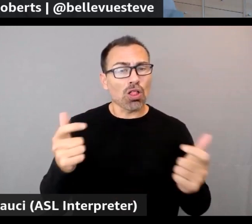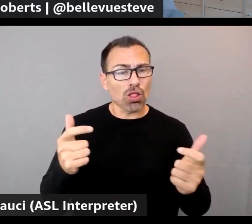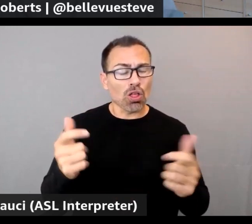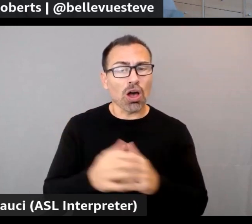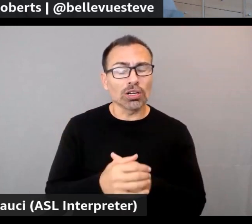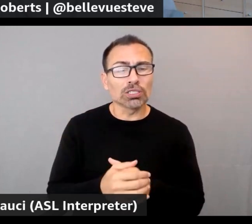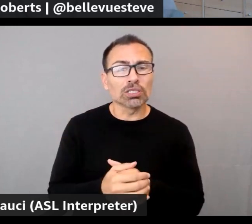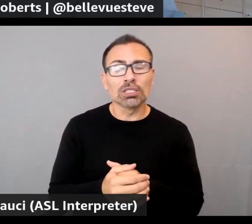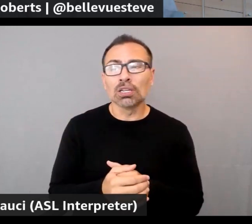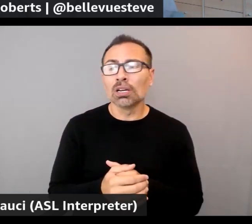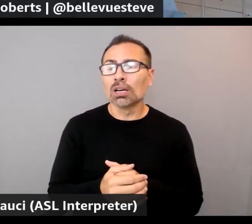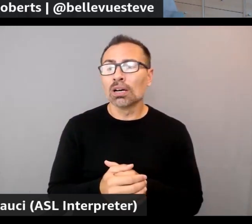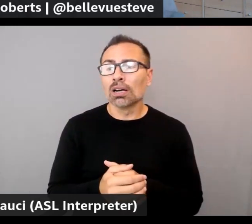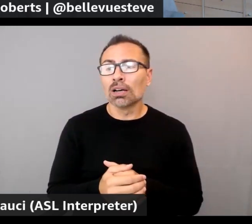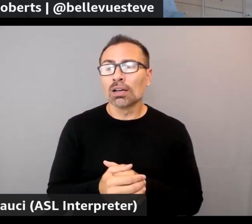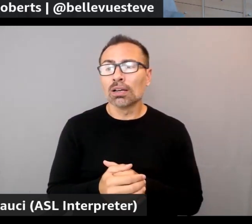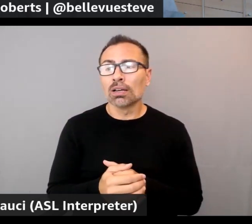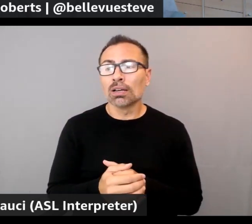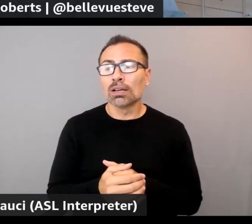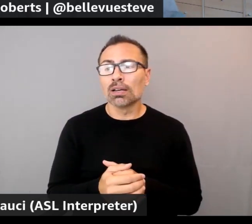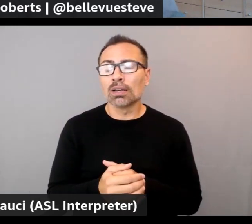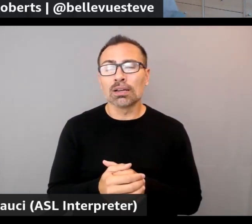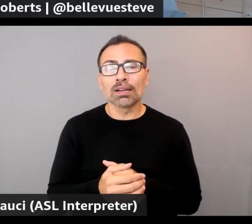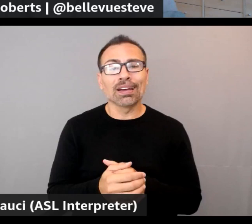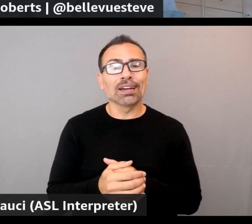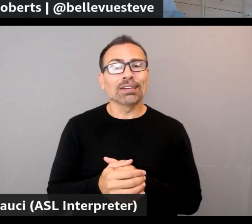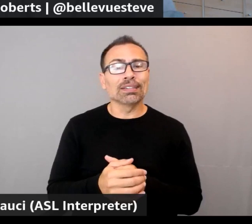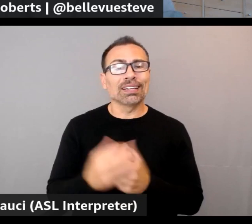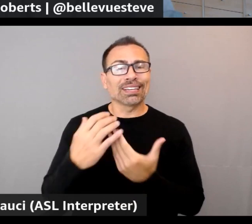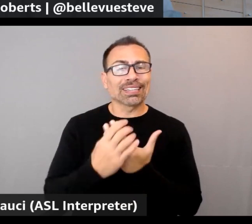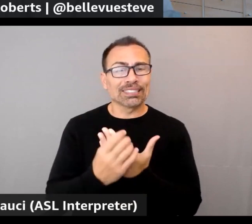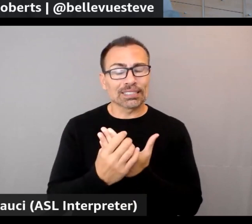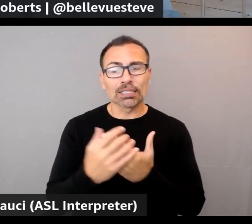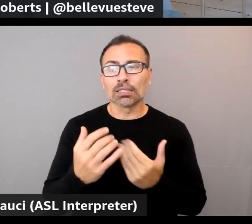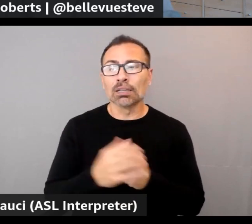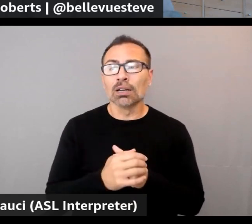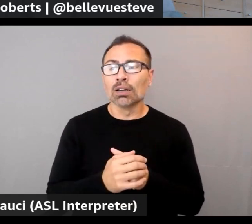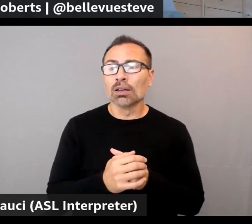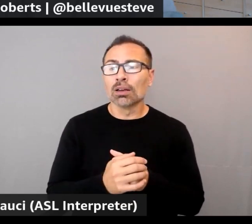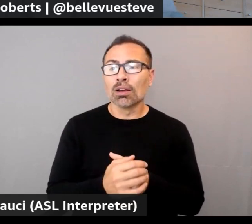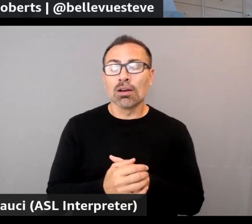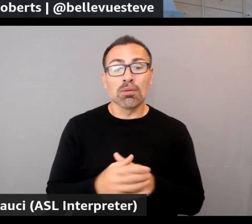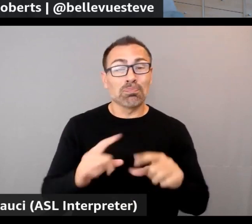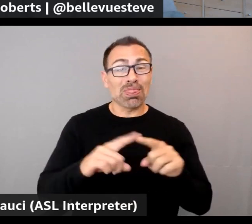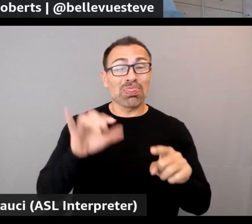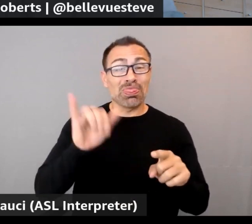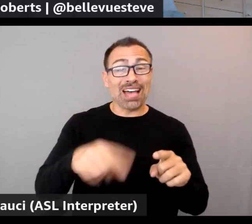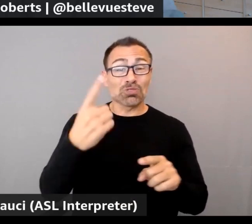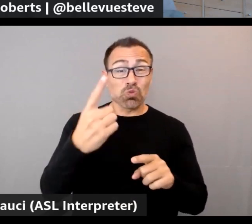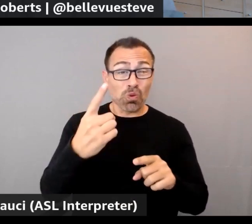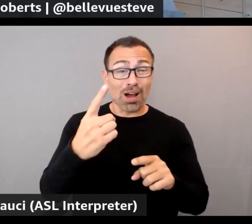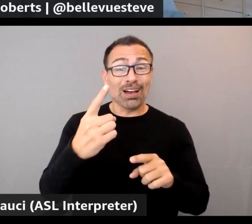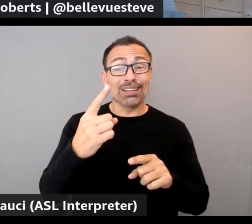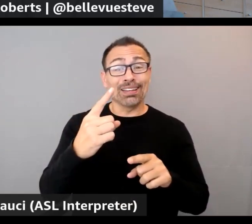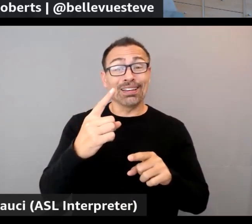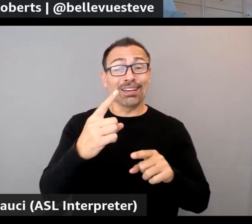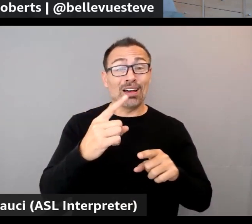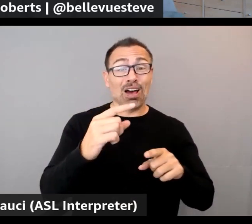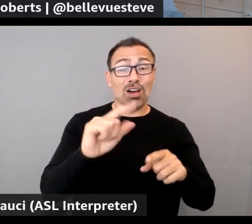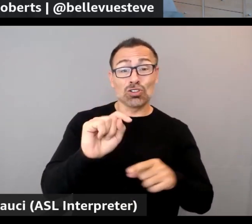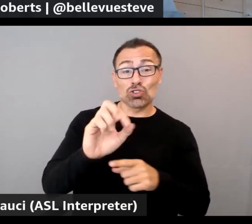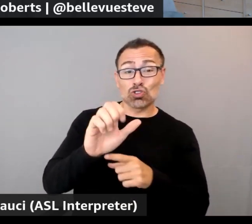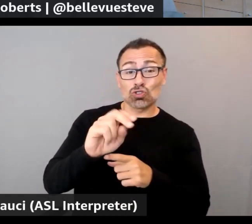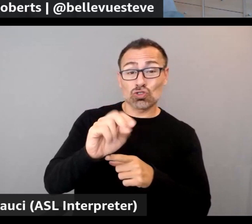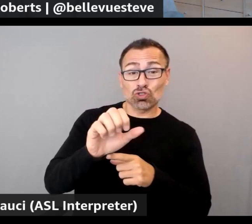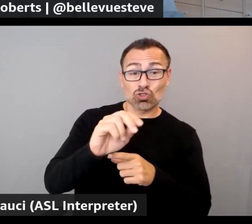pretty heavy if I had the heatsink here. And that's one Tranium server. And now we have thousands of those inside the